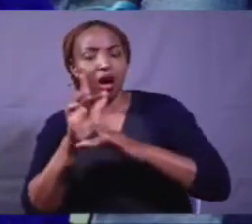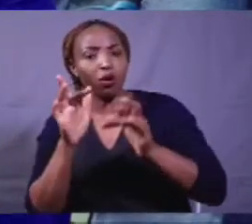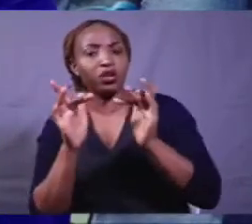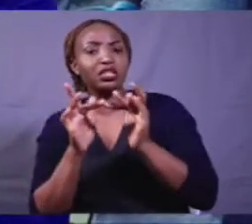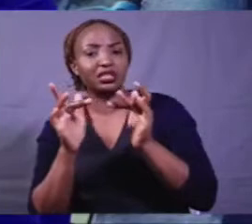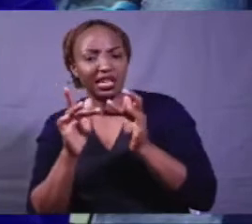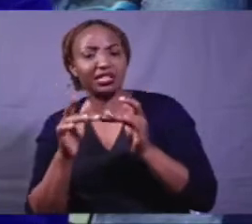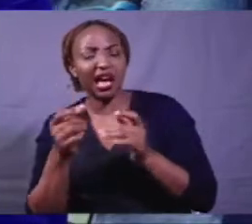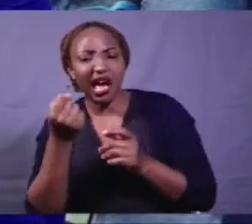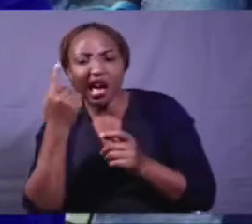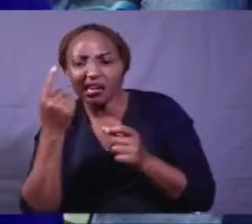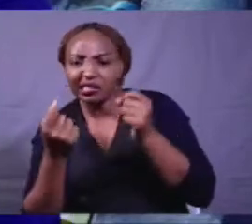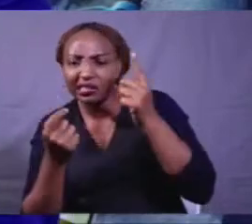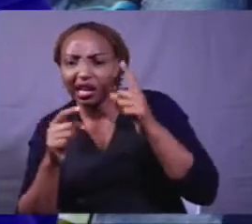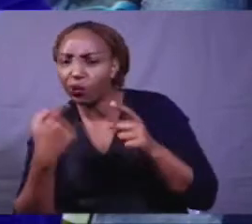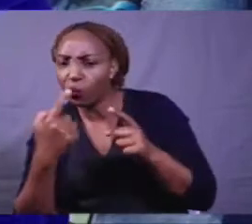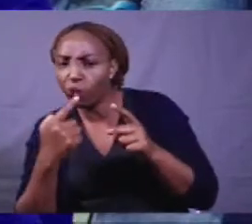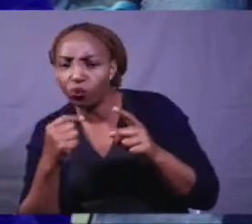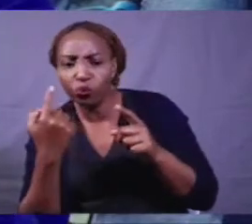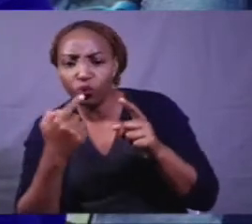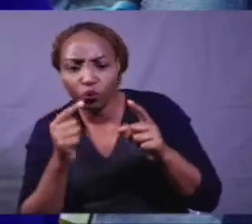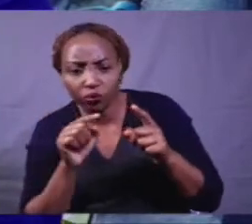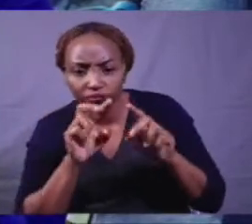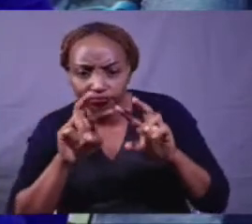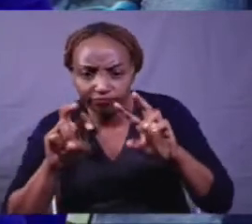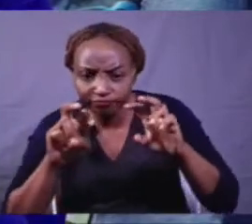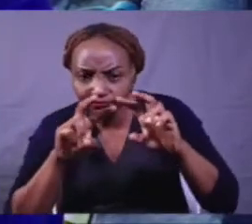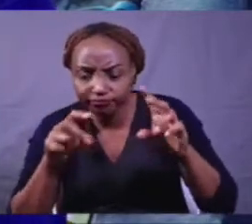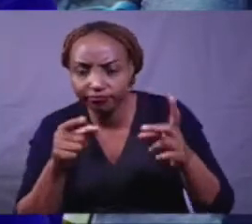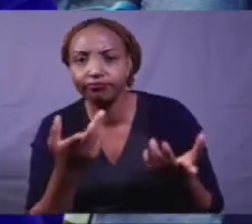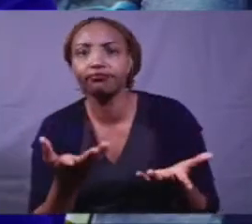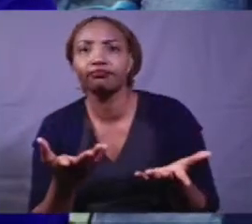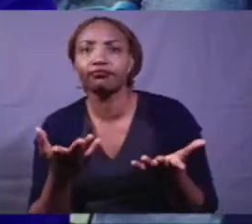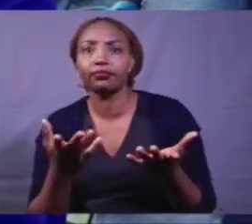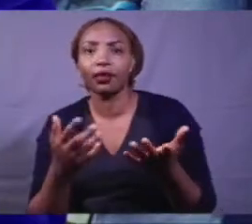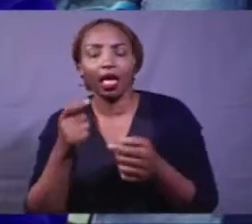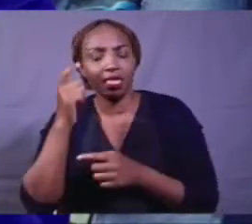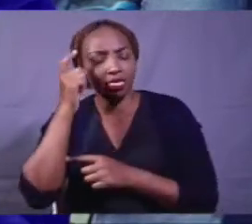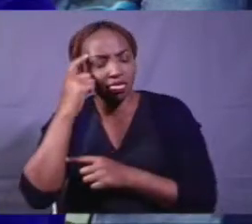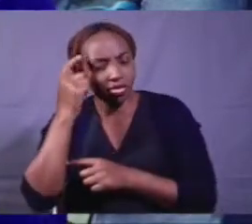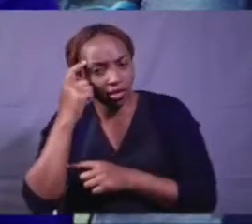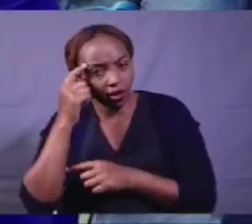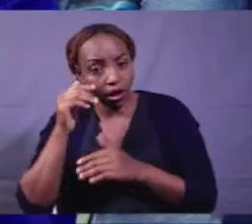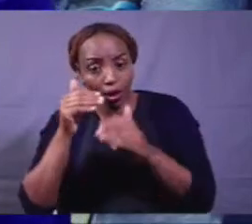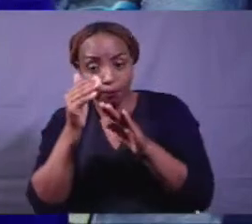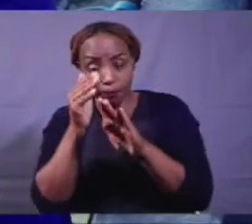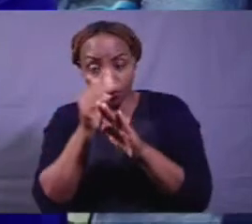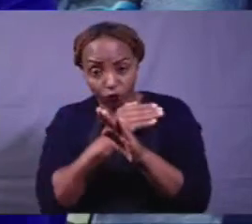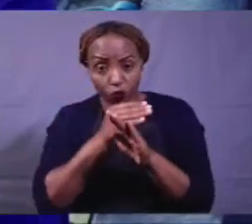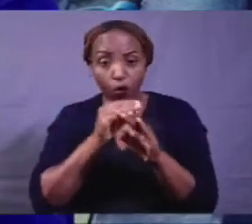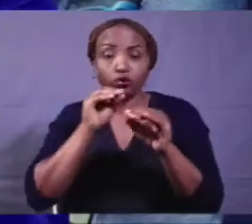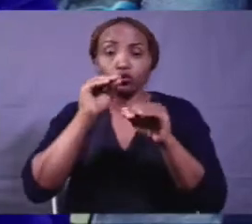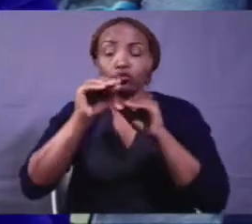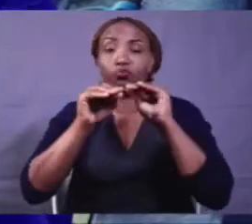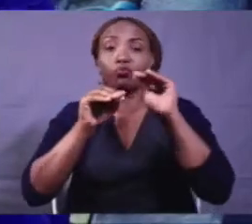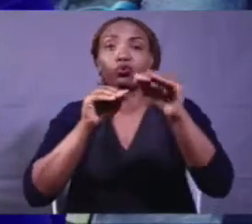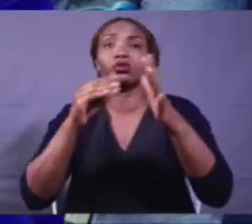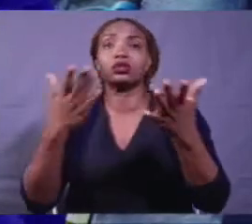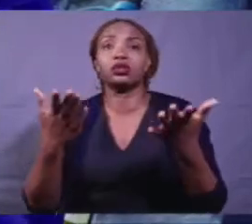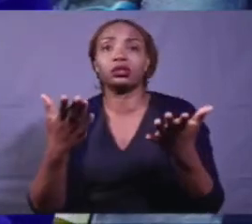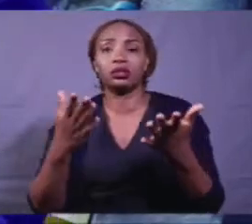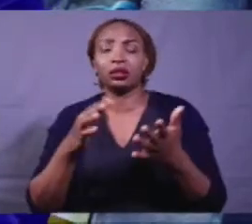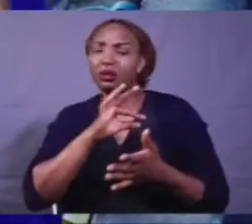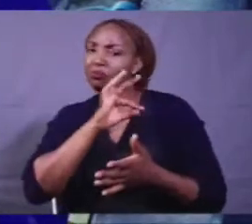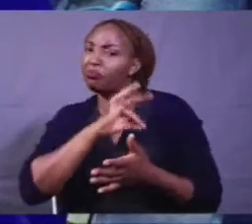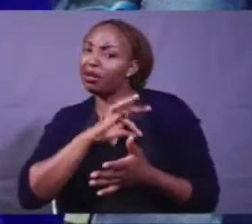be careful. Think before you post. Is it necessary? Is it beneficial to me? And is it beneficial to